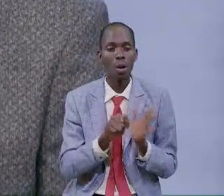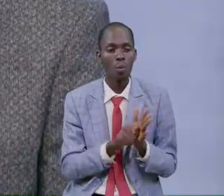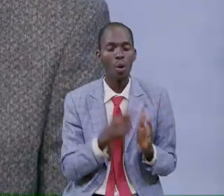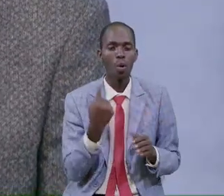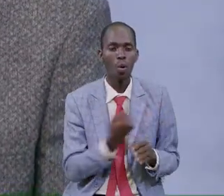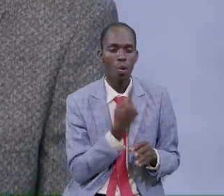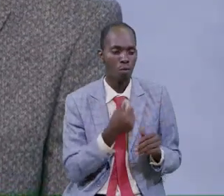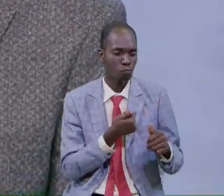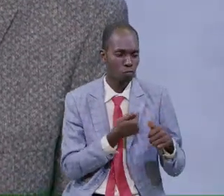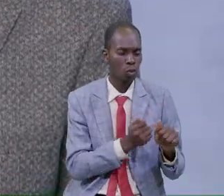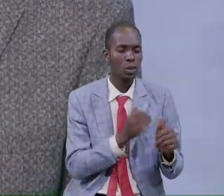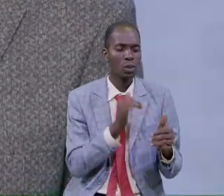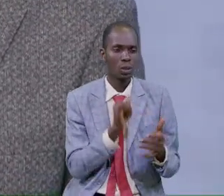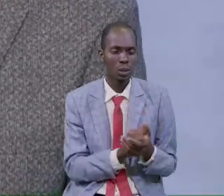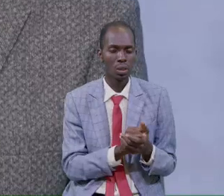diet.